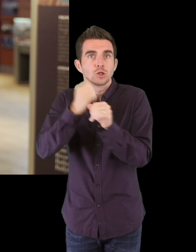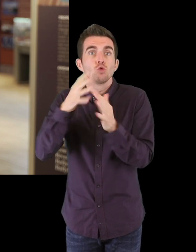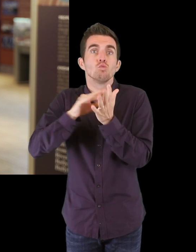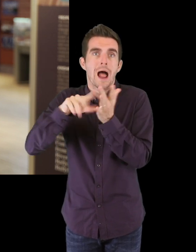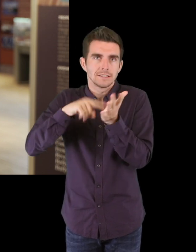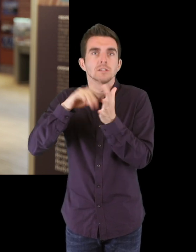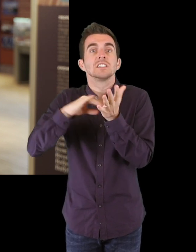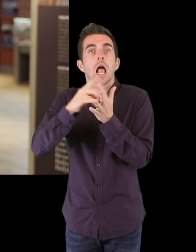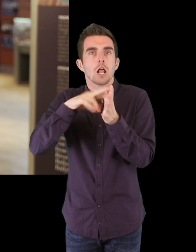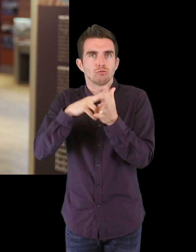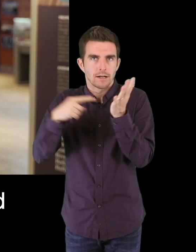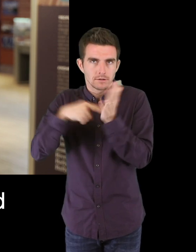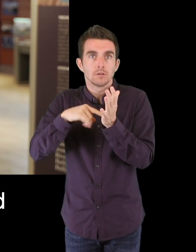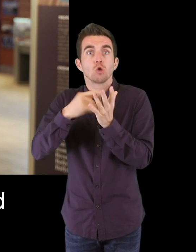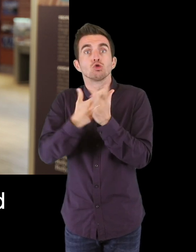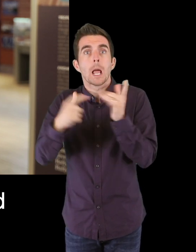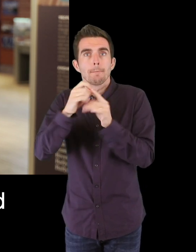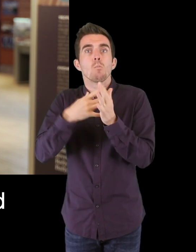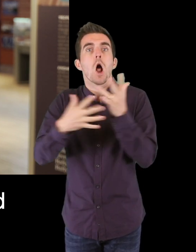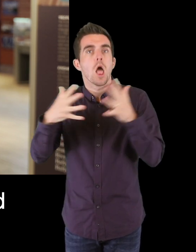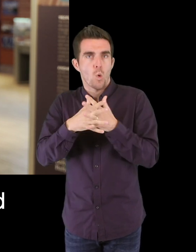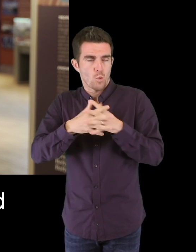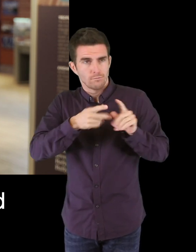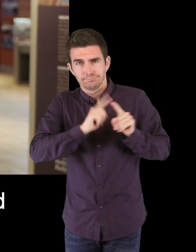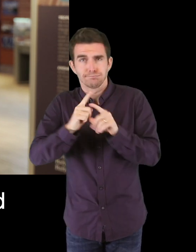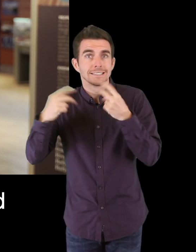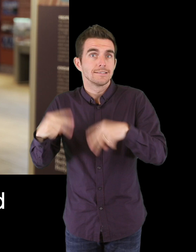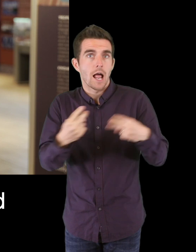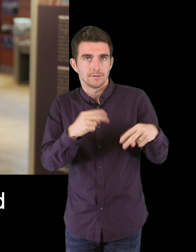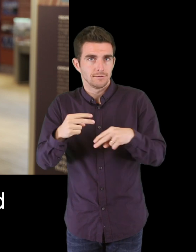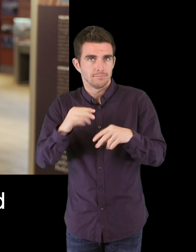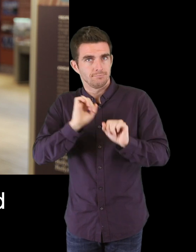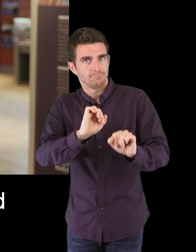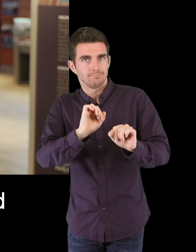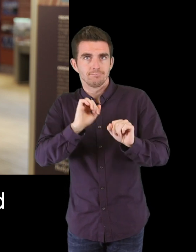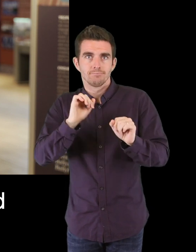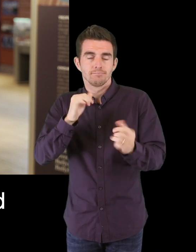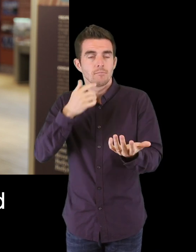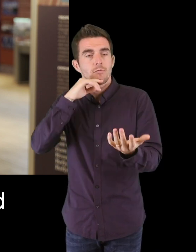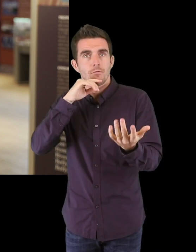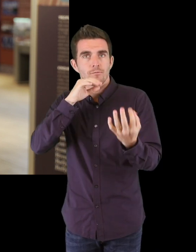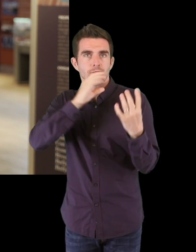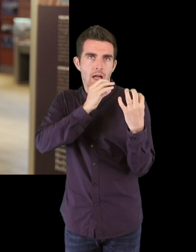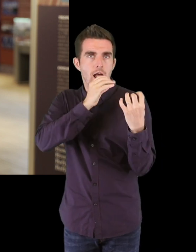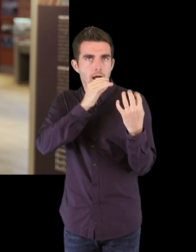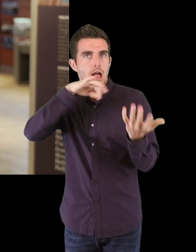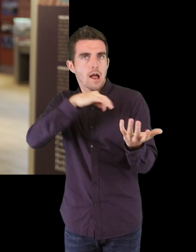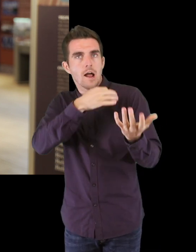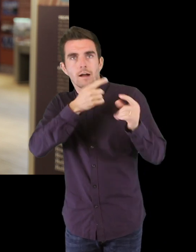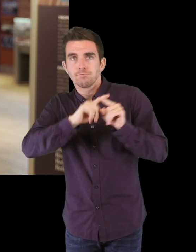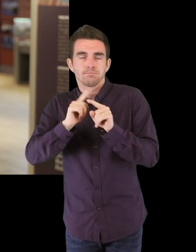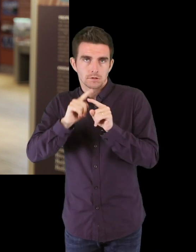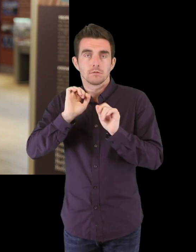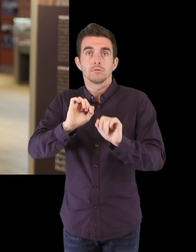and Strip the Willow. Most of these dances are accompanied by accordion and fiddle music. The tunes and dances